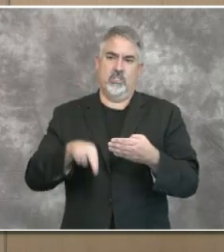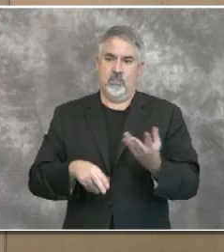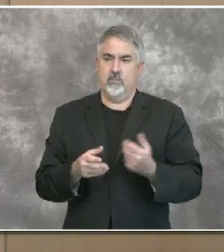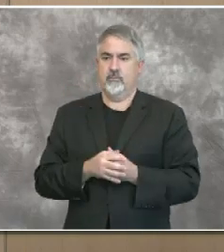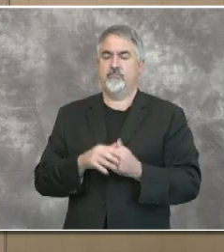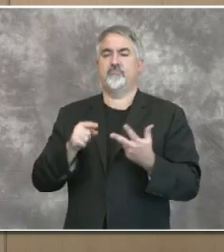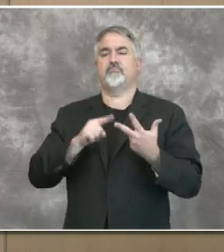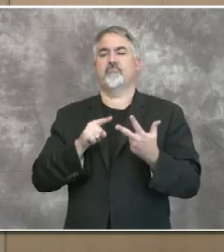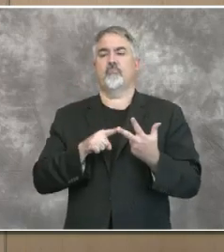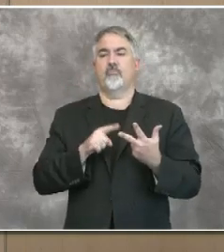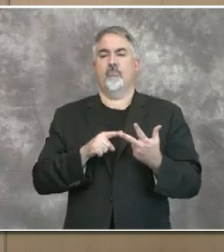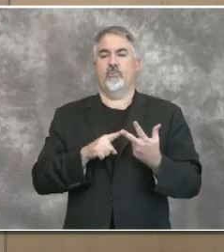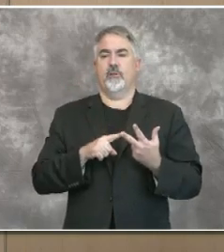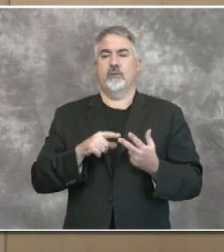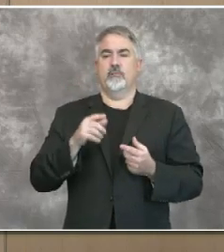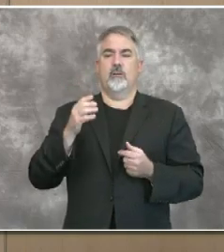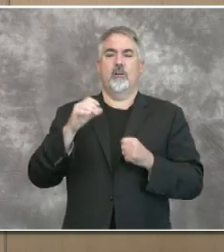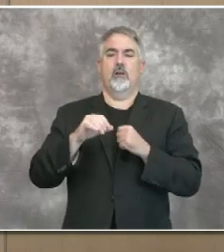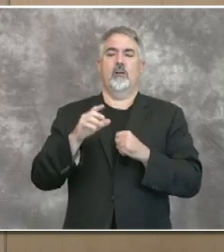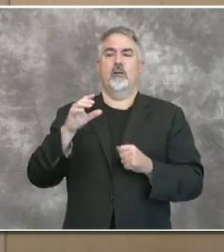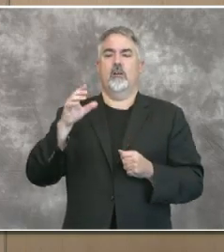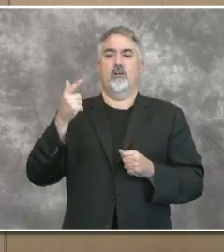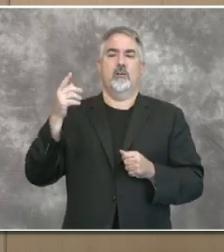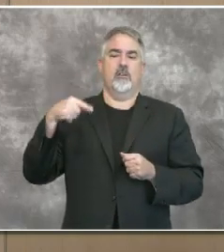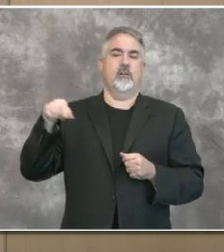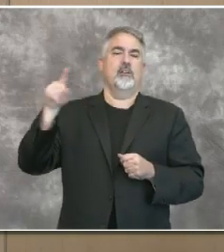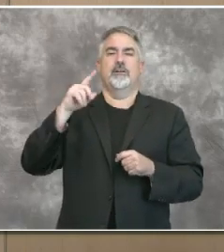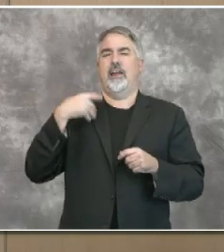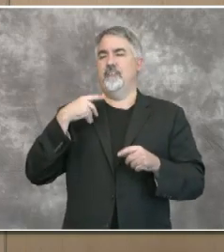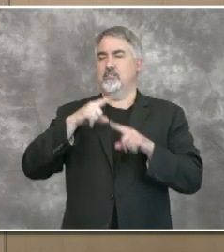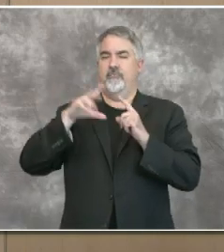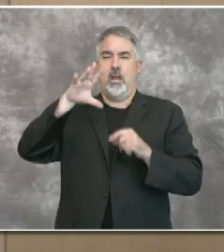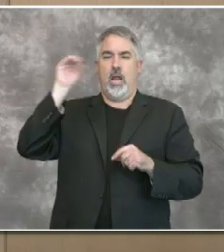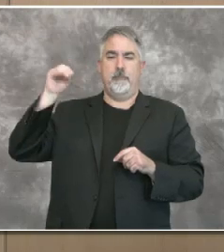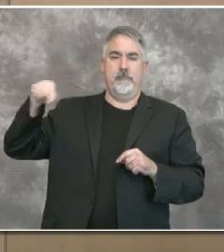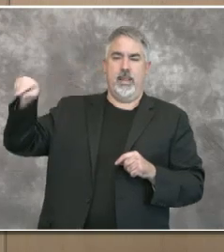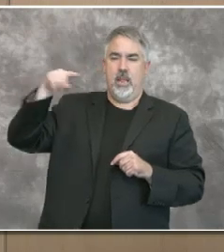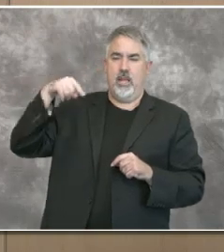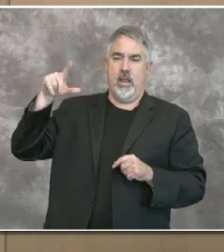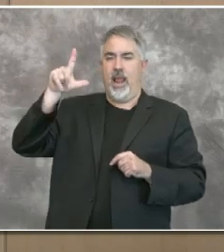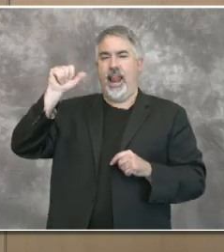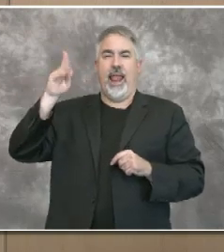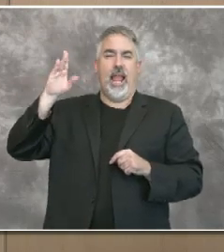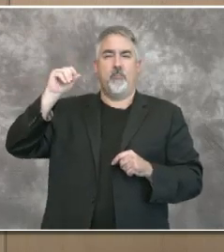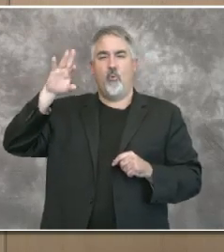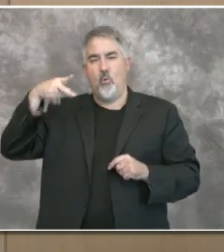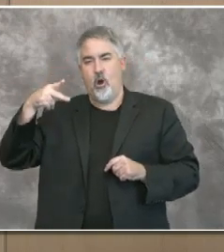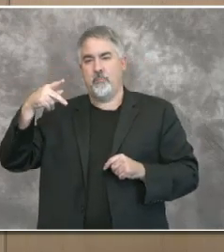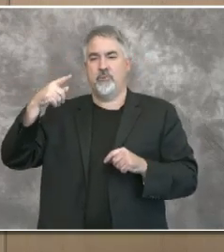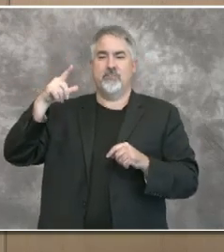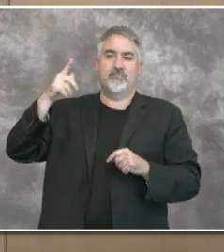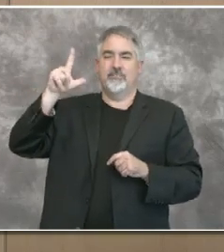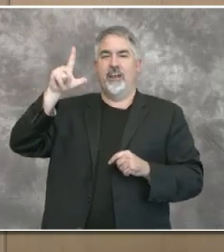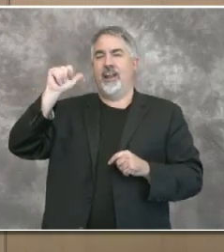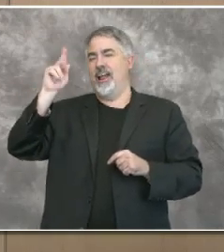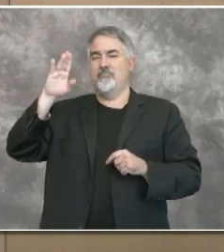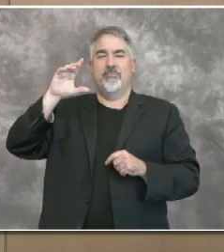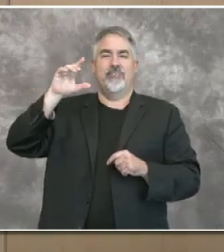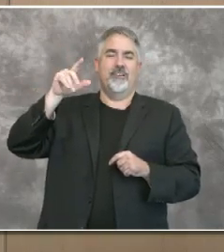laboratories, and there are 4 in San Diego in addition to LabCorp and Quest. We now have Mayo